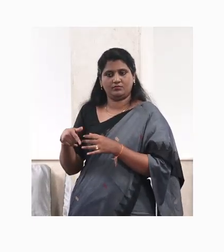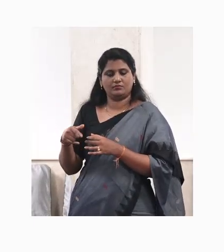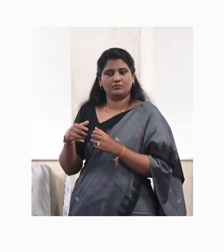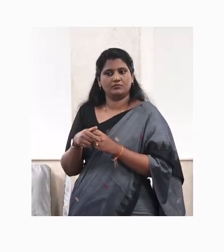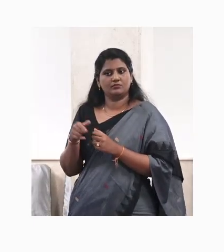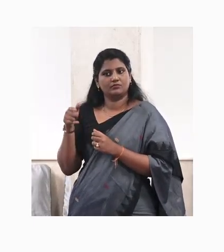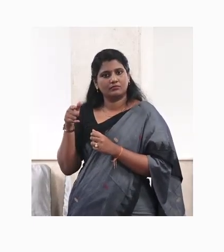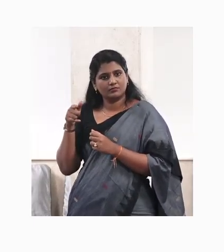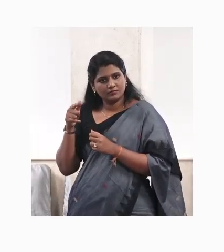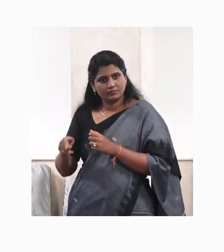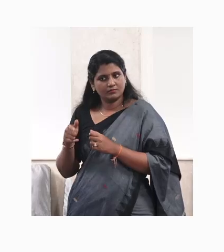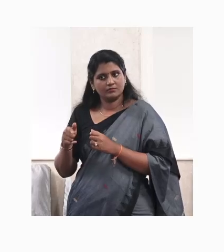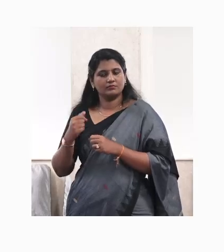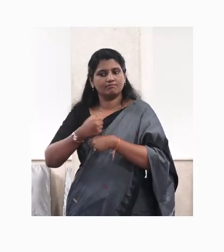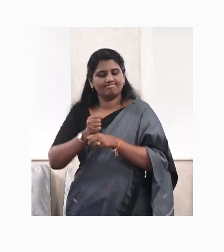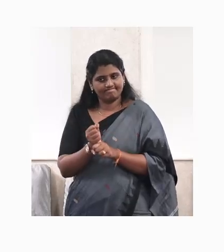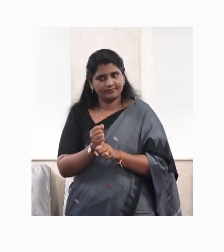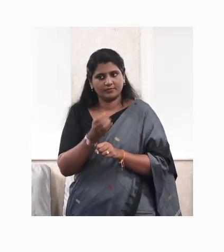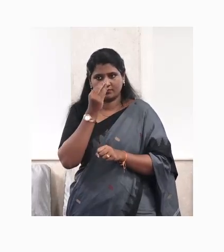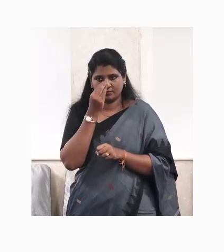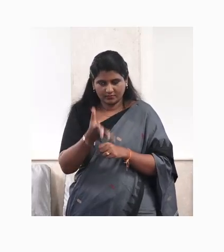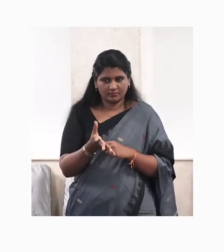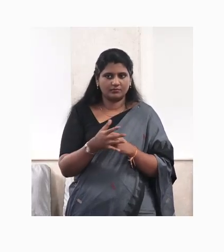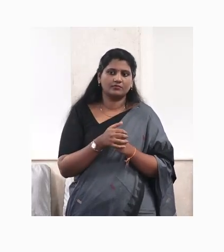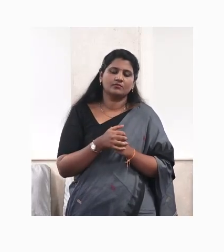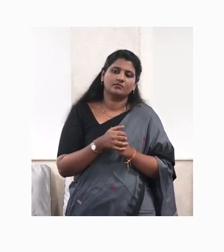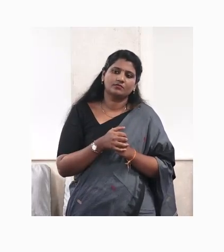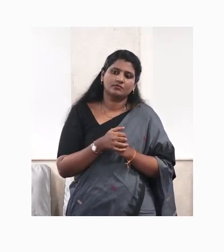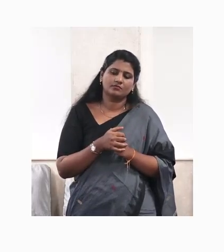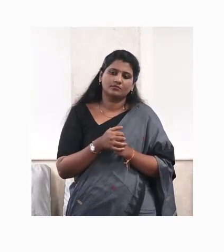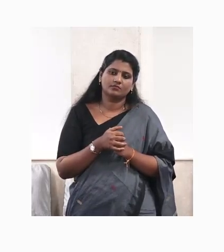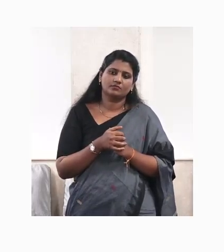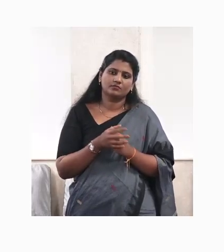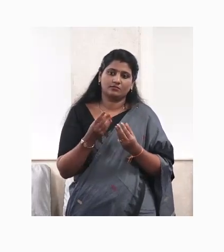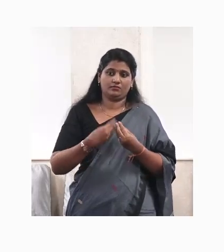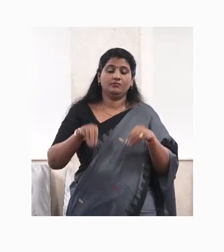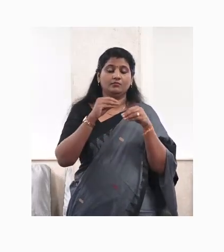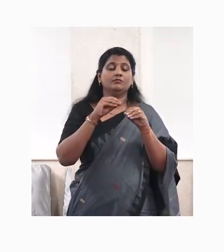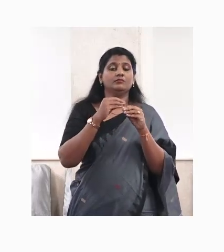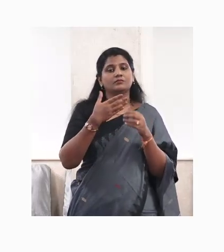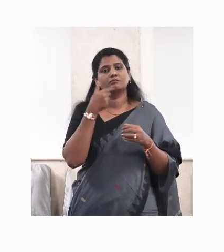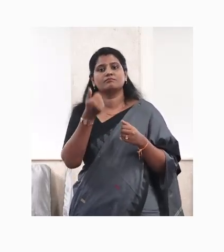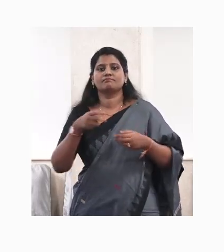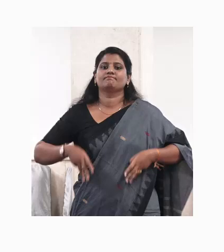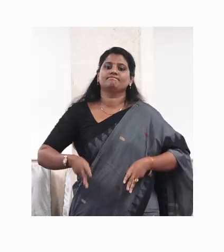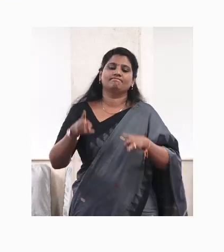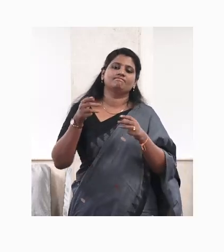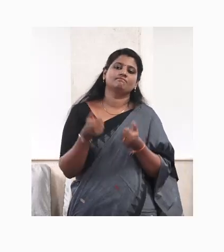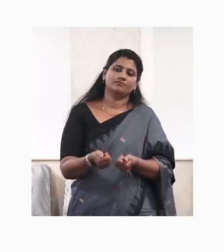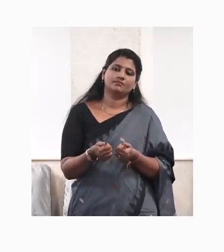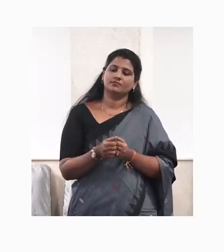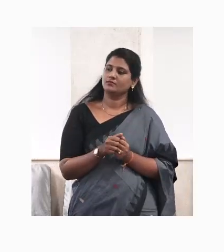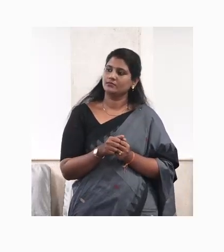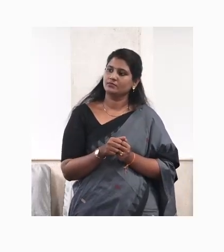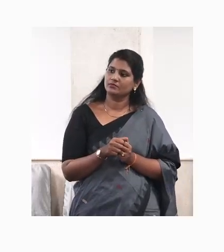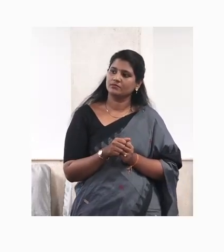very, very intrinsically easier and more graceful way it can be done.